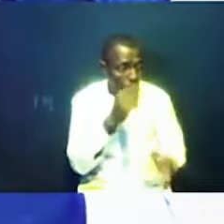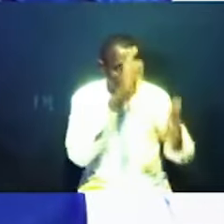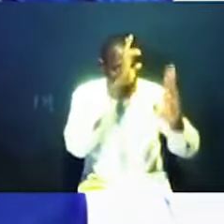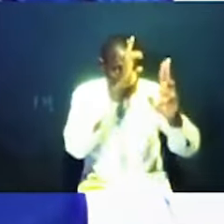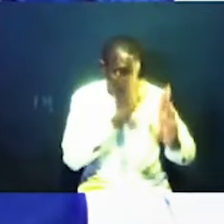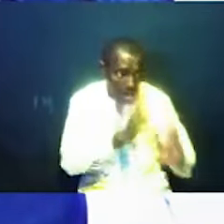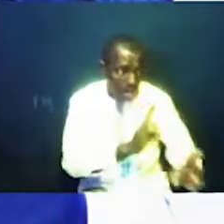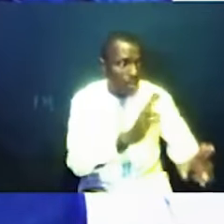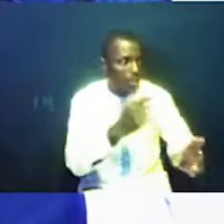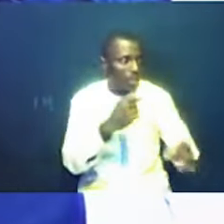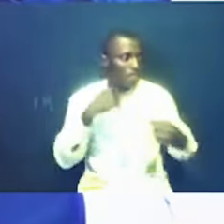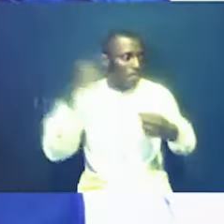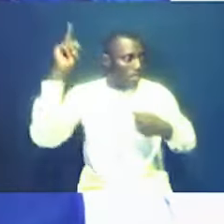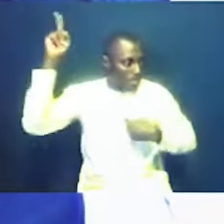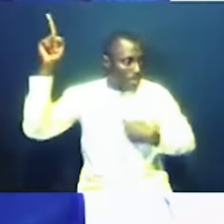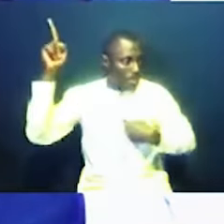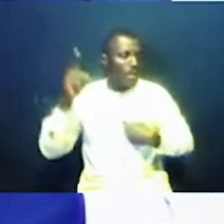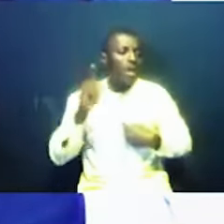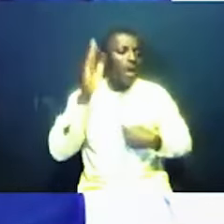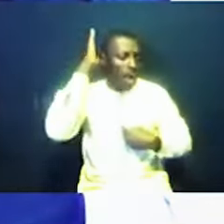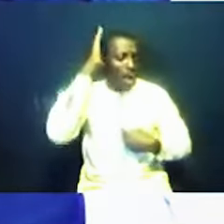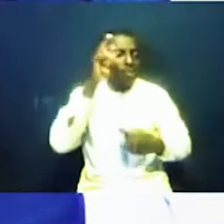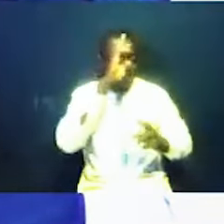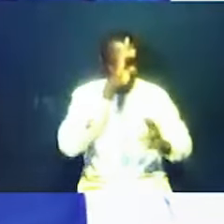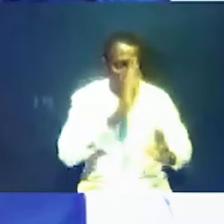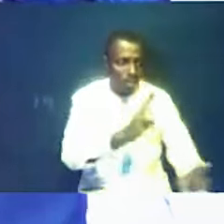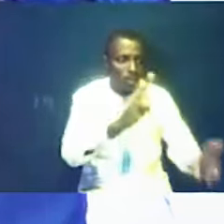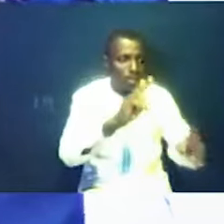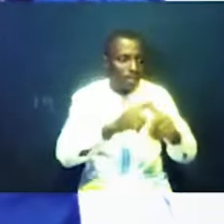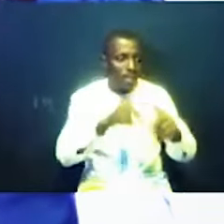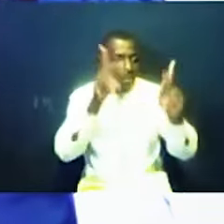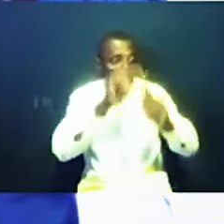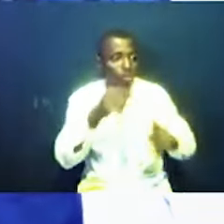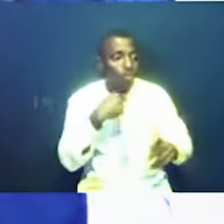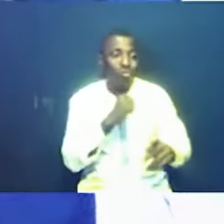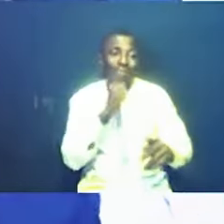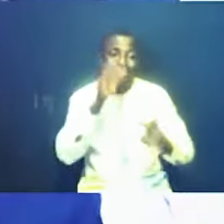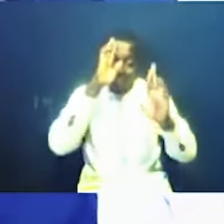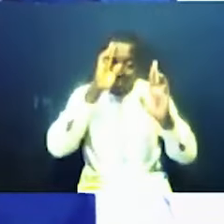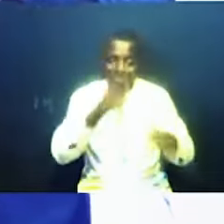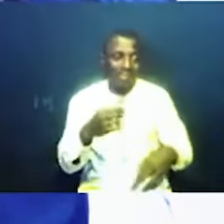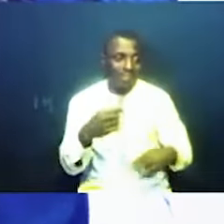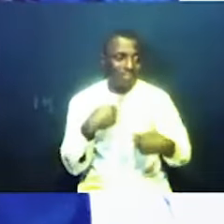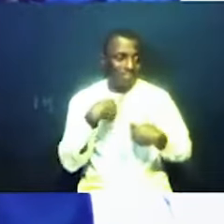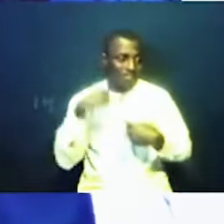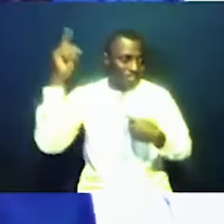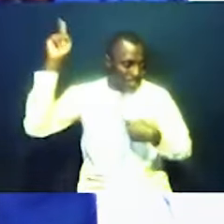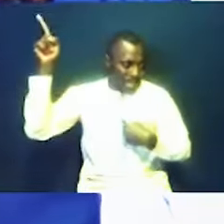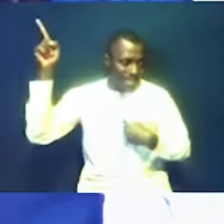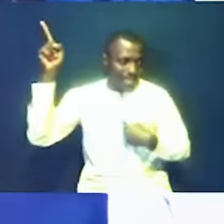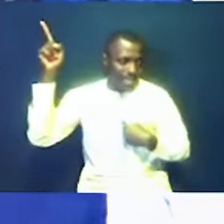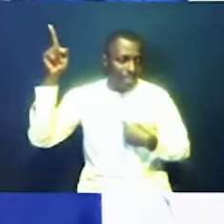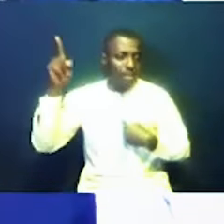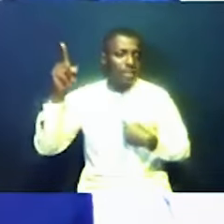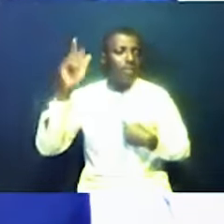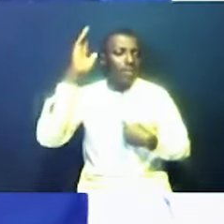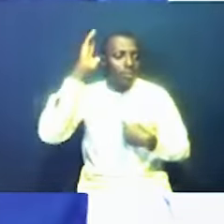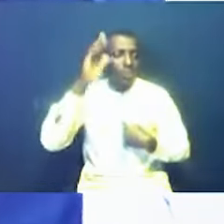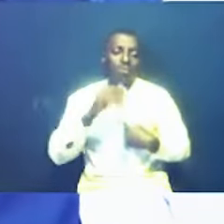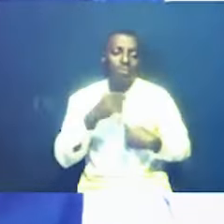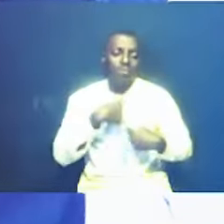But those who despise me will be disdained. Mekan ampase wo fie ene waje